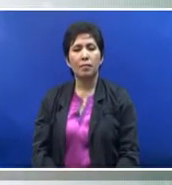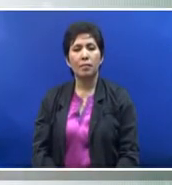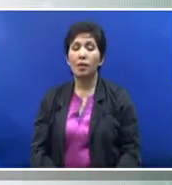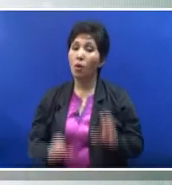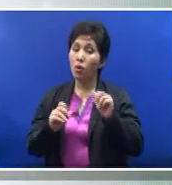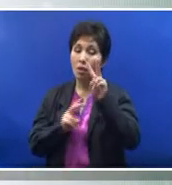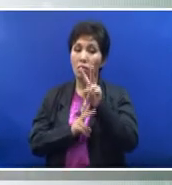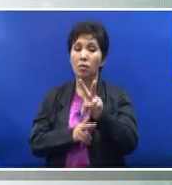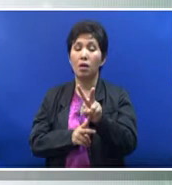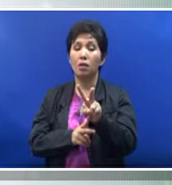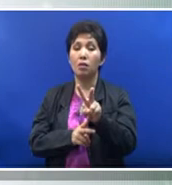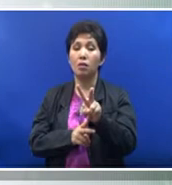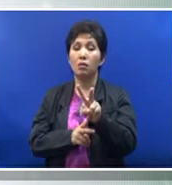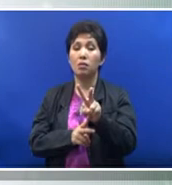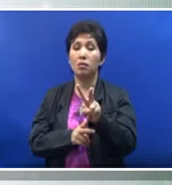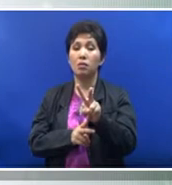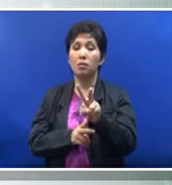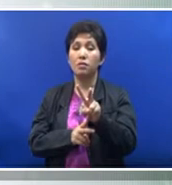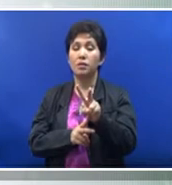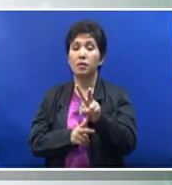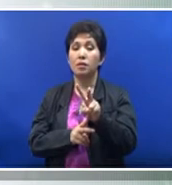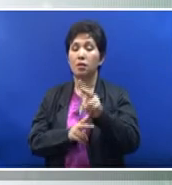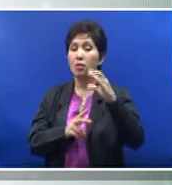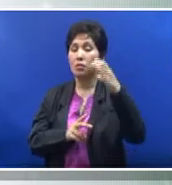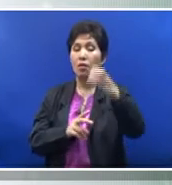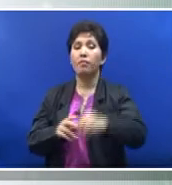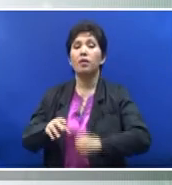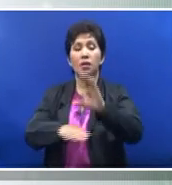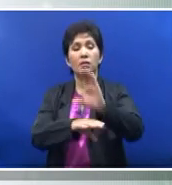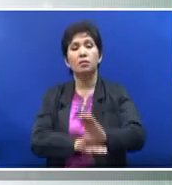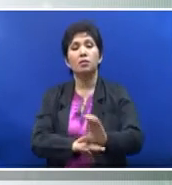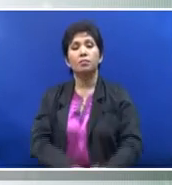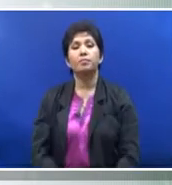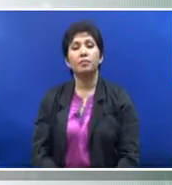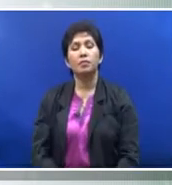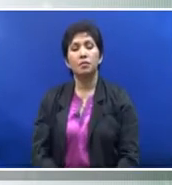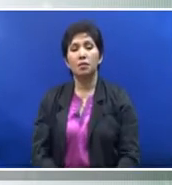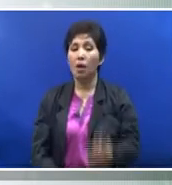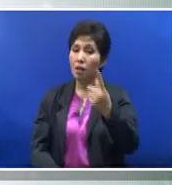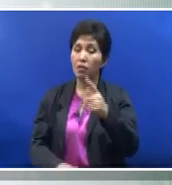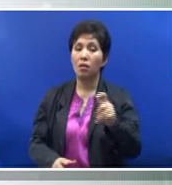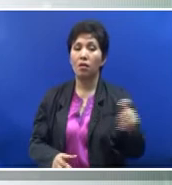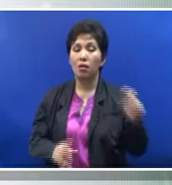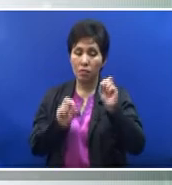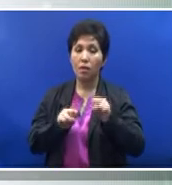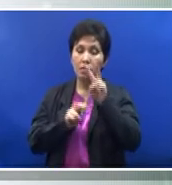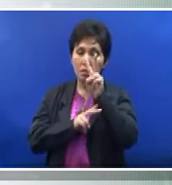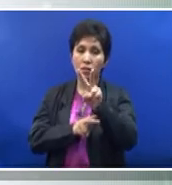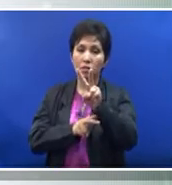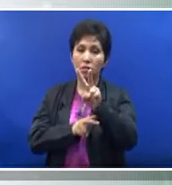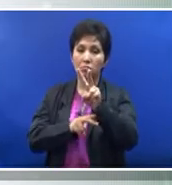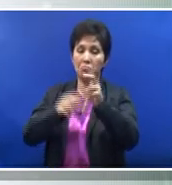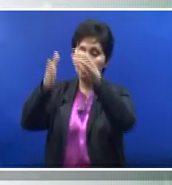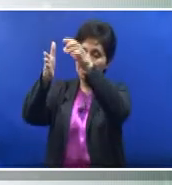Okay, look at the characteristic of culture. Okay? There are, as you can see in the